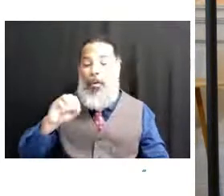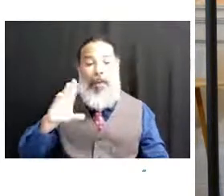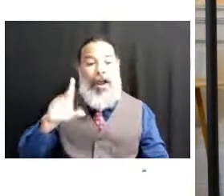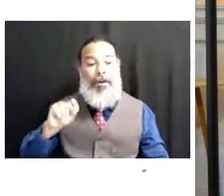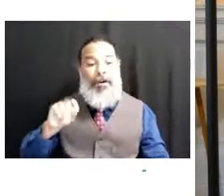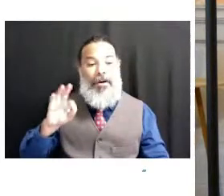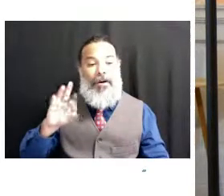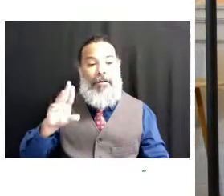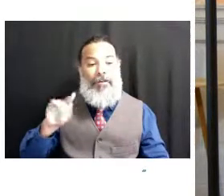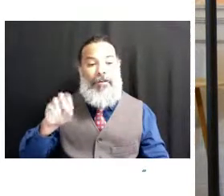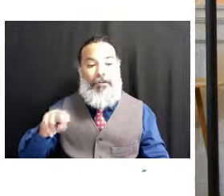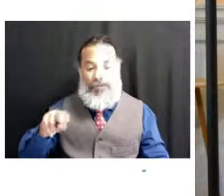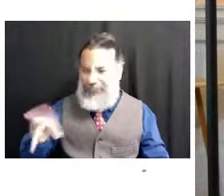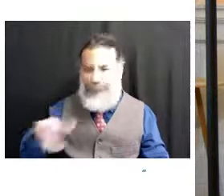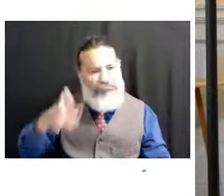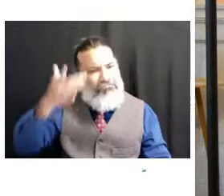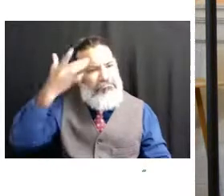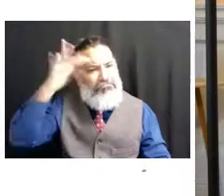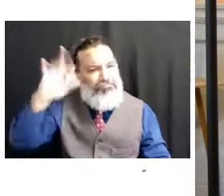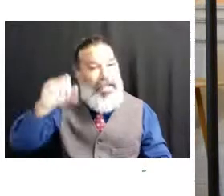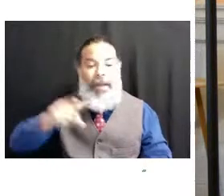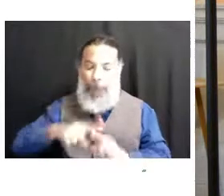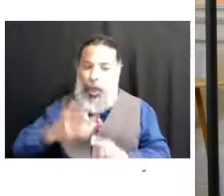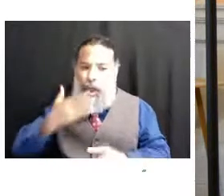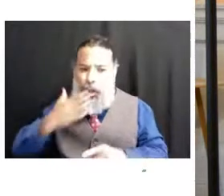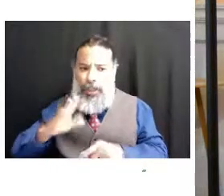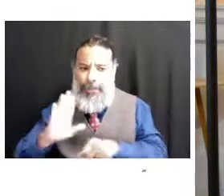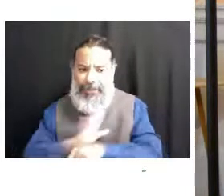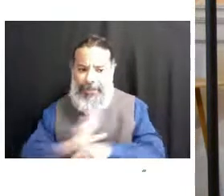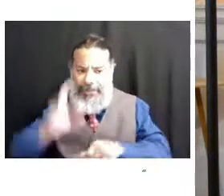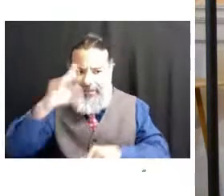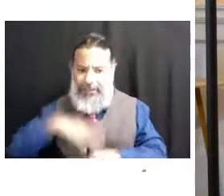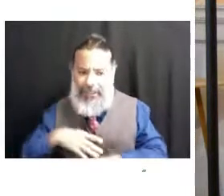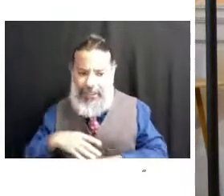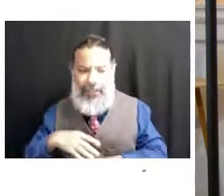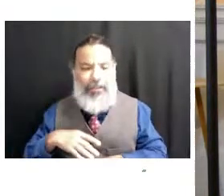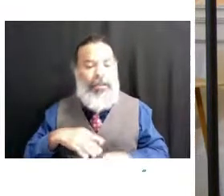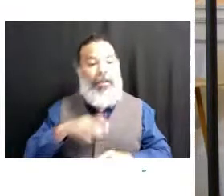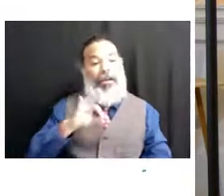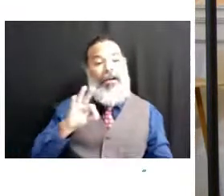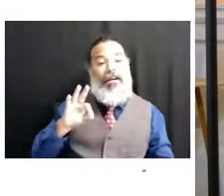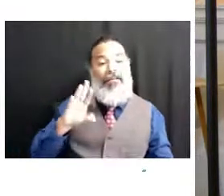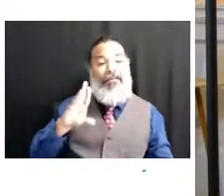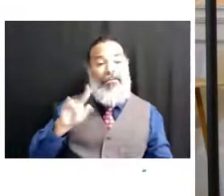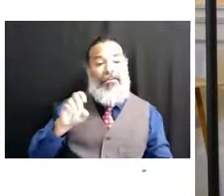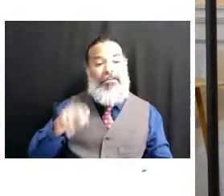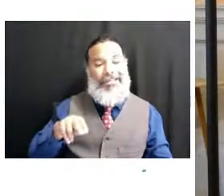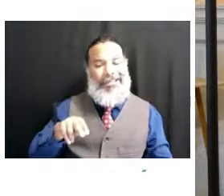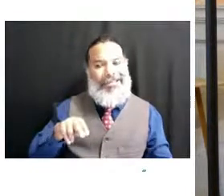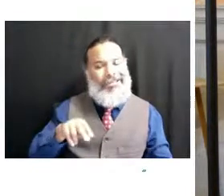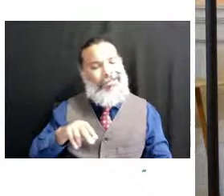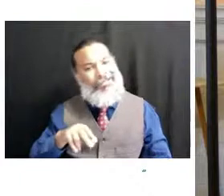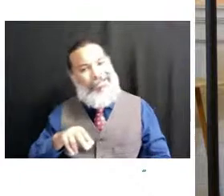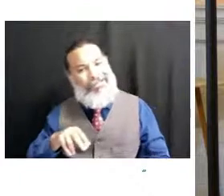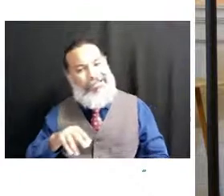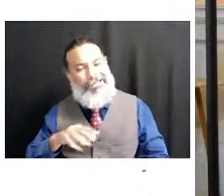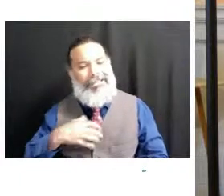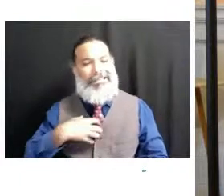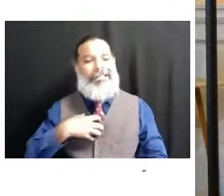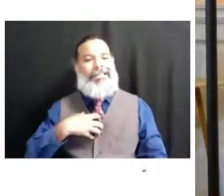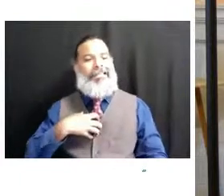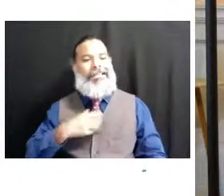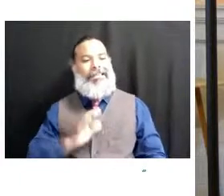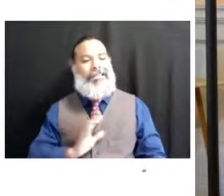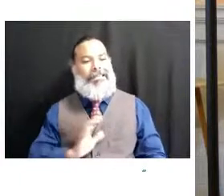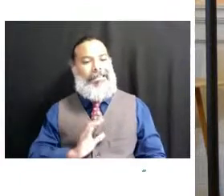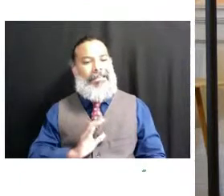of innovation, was a good businessman. Fulton became more and more aggrieved